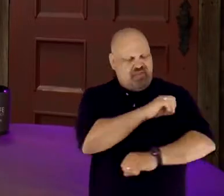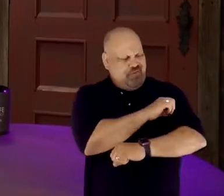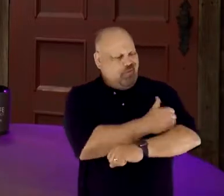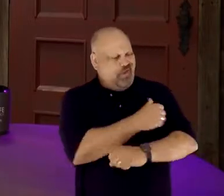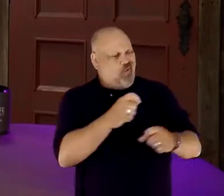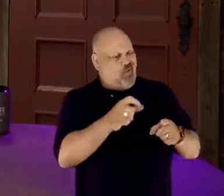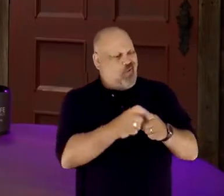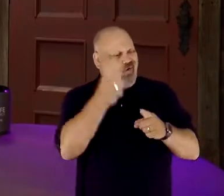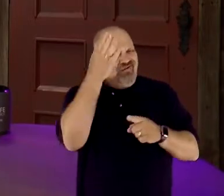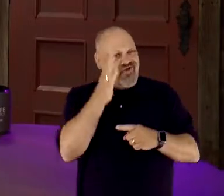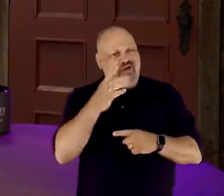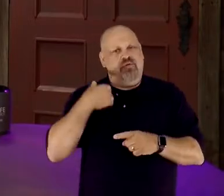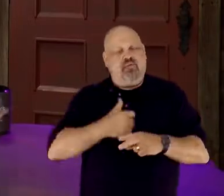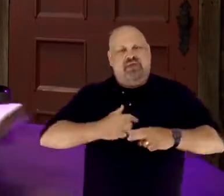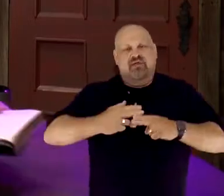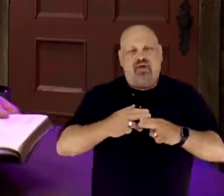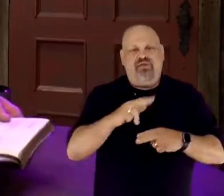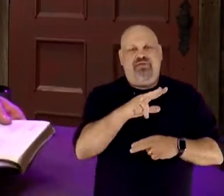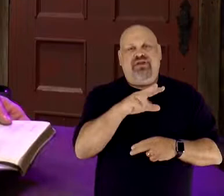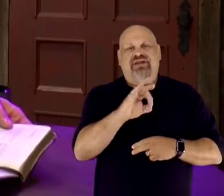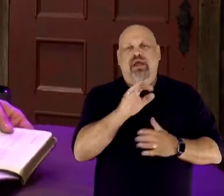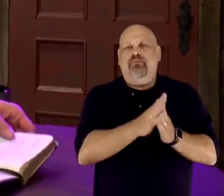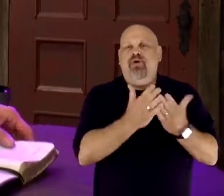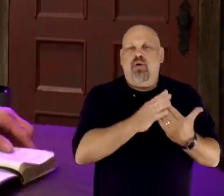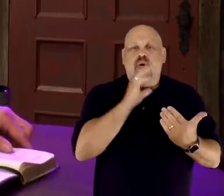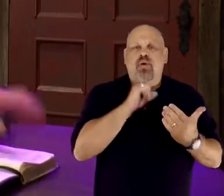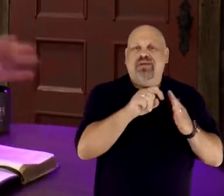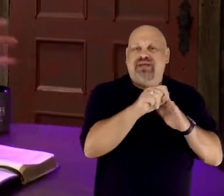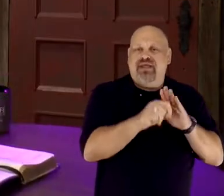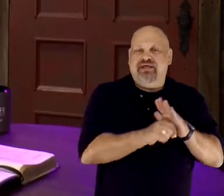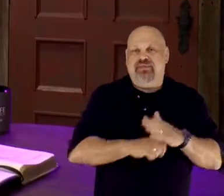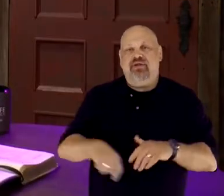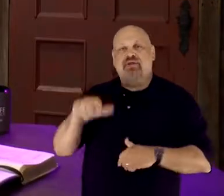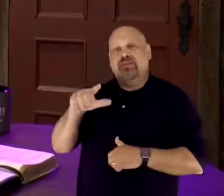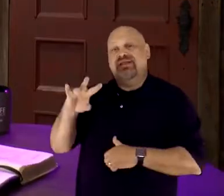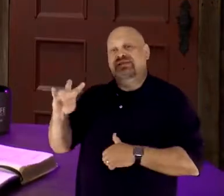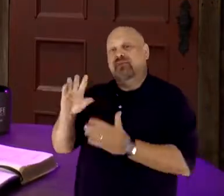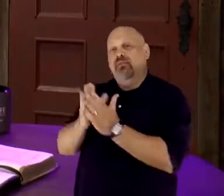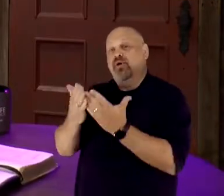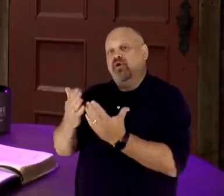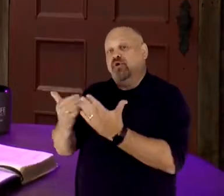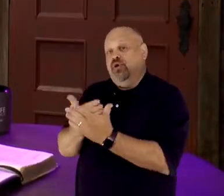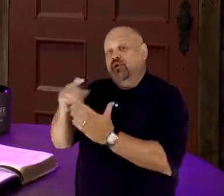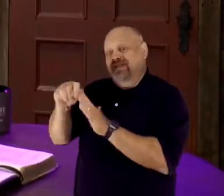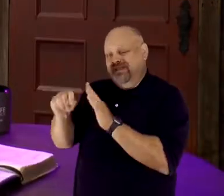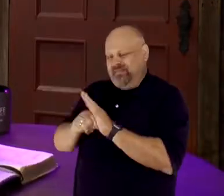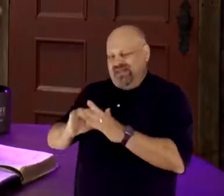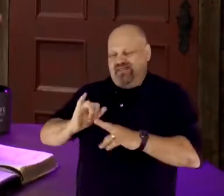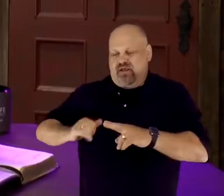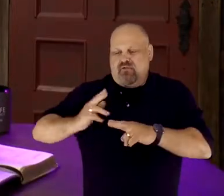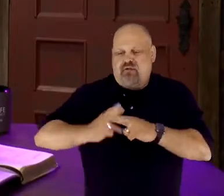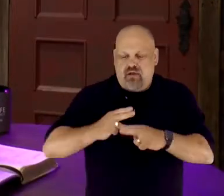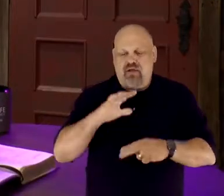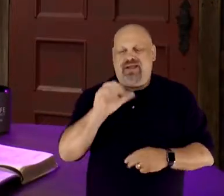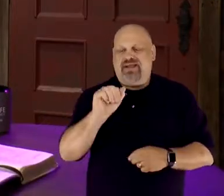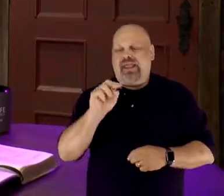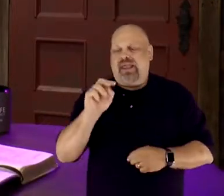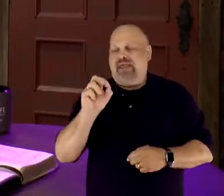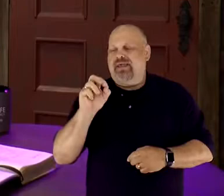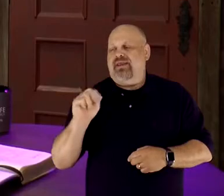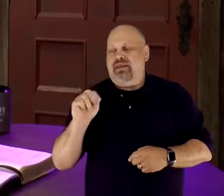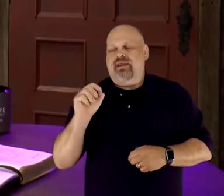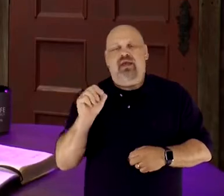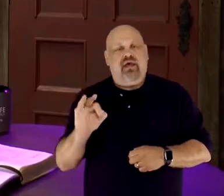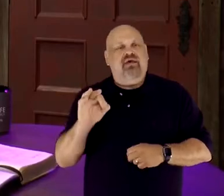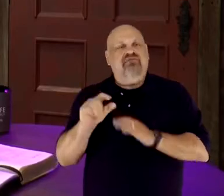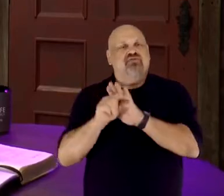of God? We call the 39 books of the Old Testament and 27 books of the New Testament the canon of Scripture. There has been